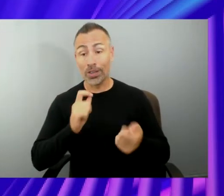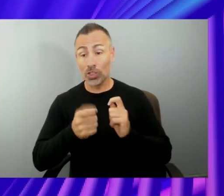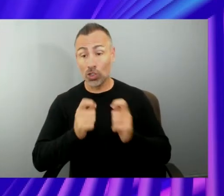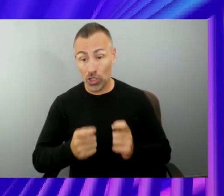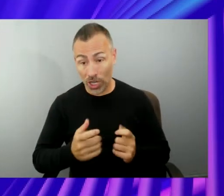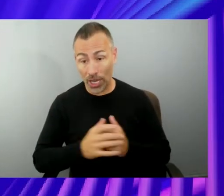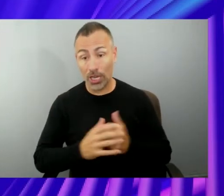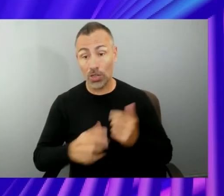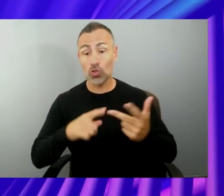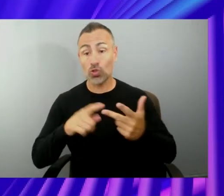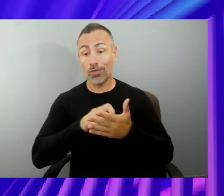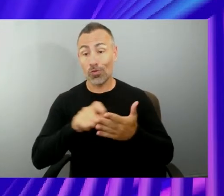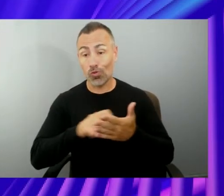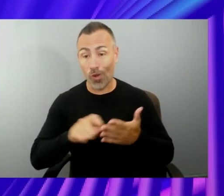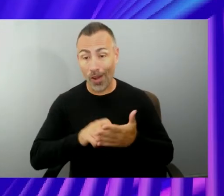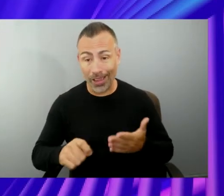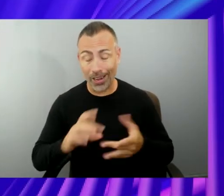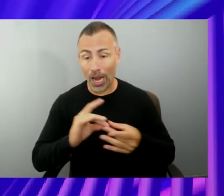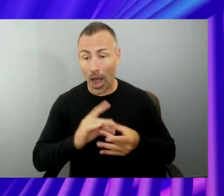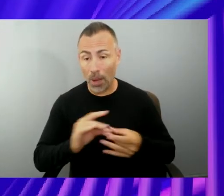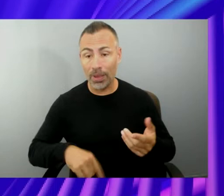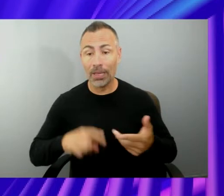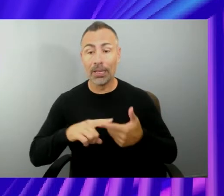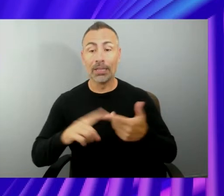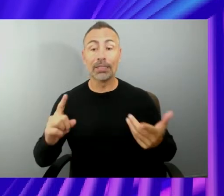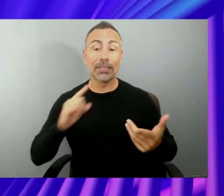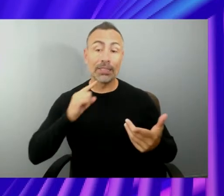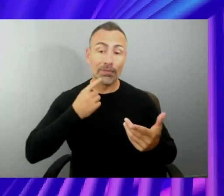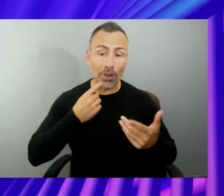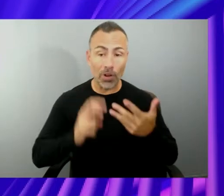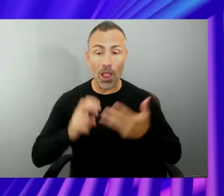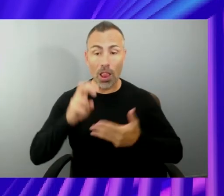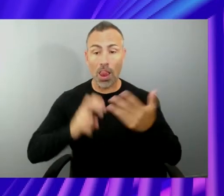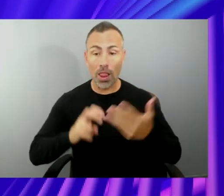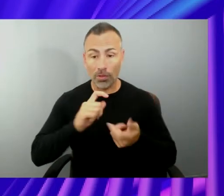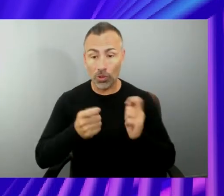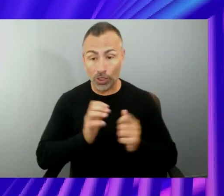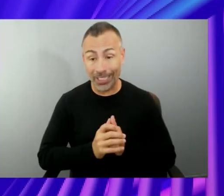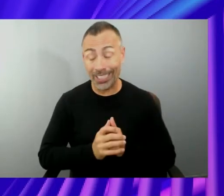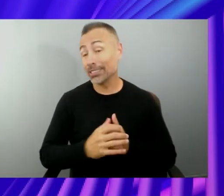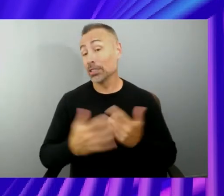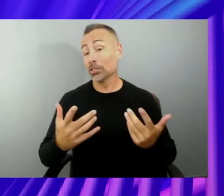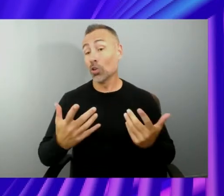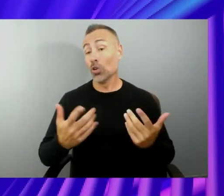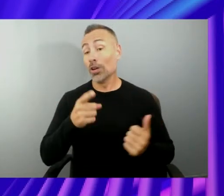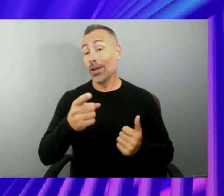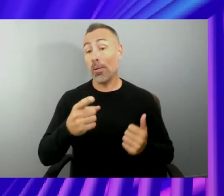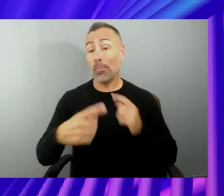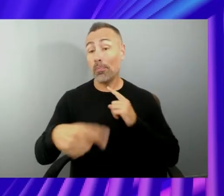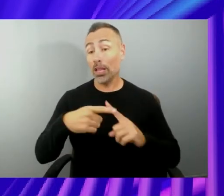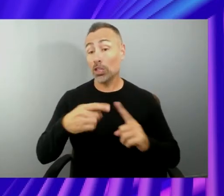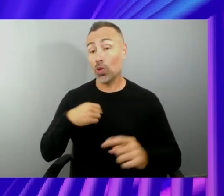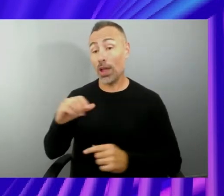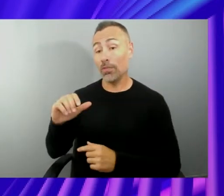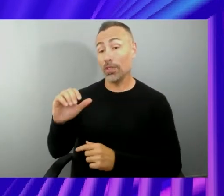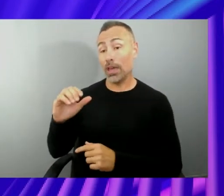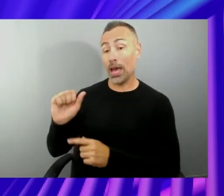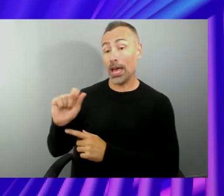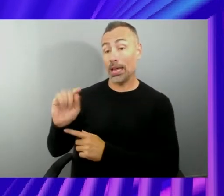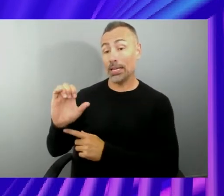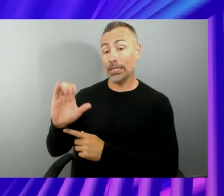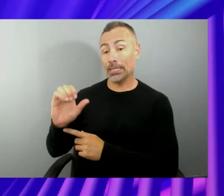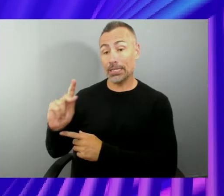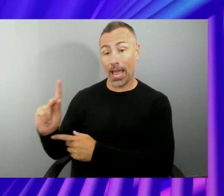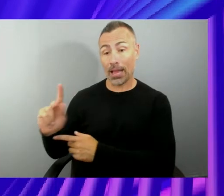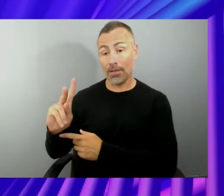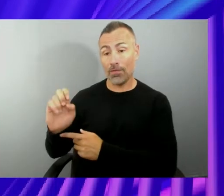general comment. You get a specific comment about this finding with the attack vector. So if I was to click on the attack vector, if I had the project loaded, it would take me directly to that